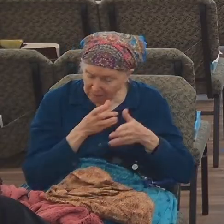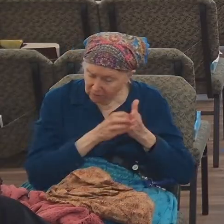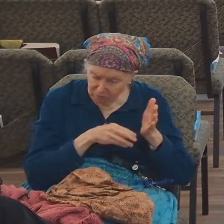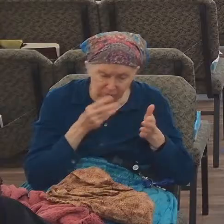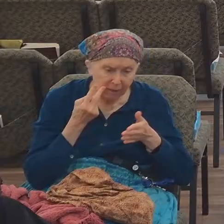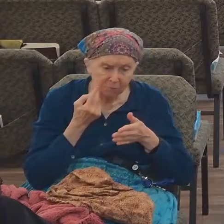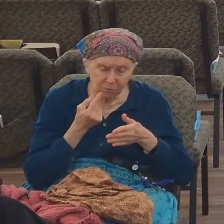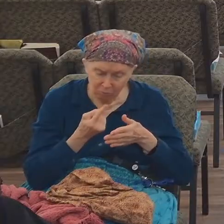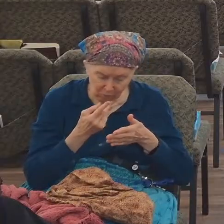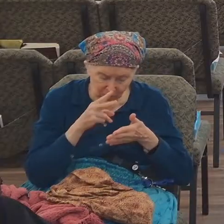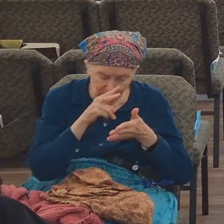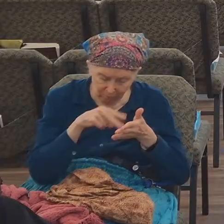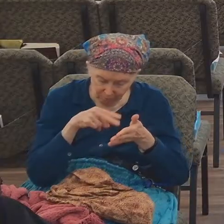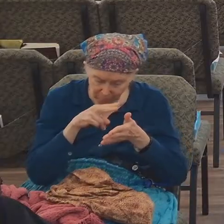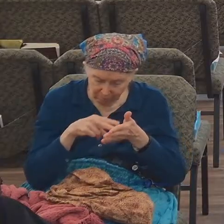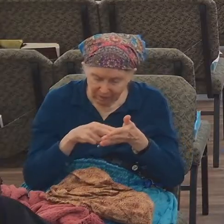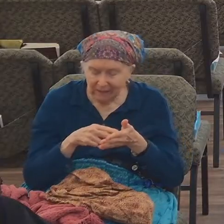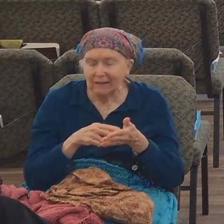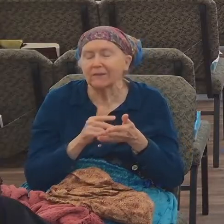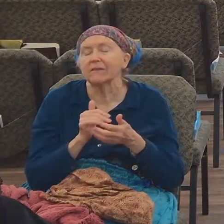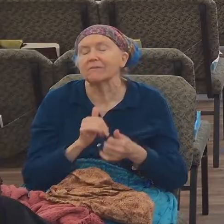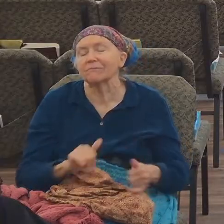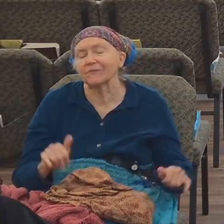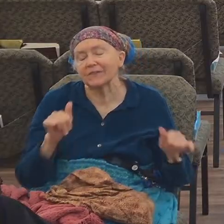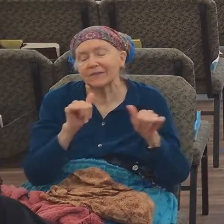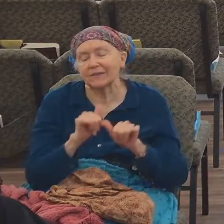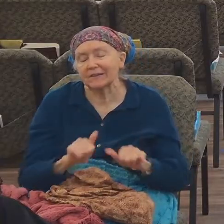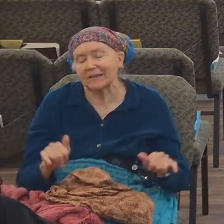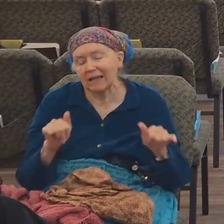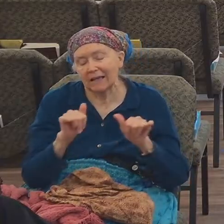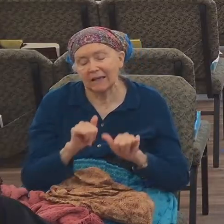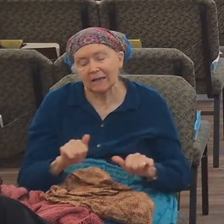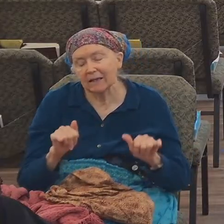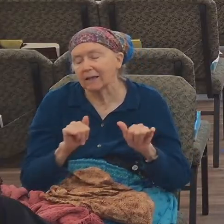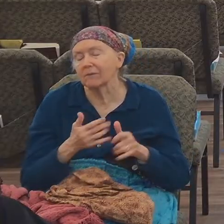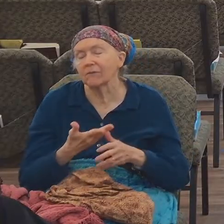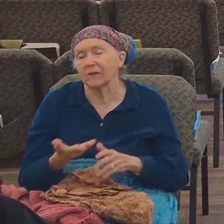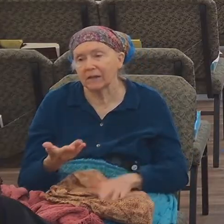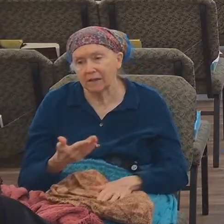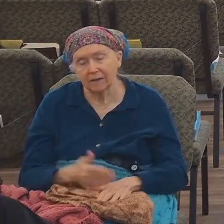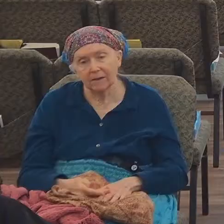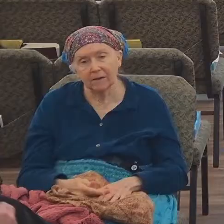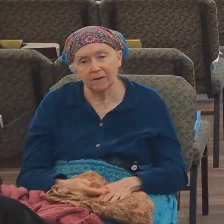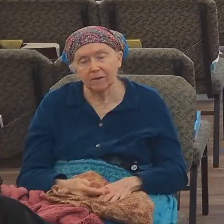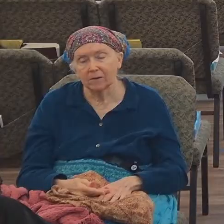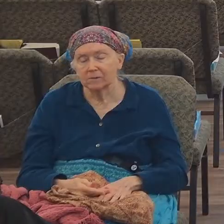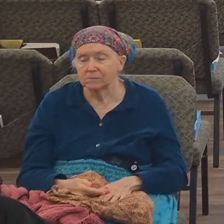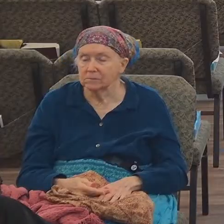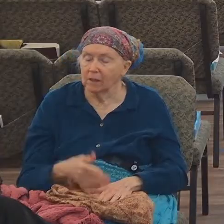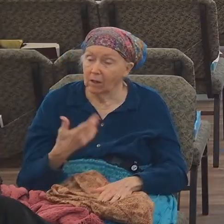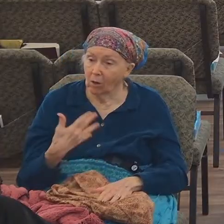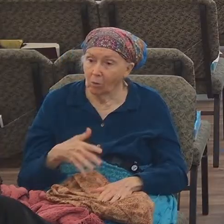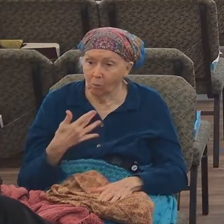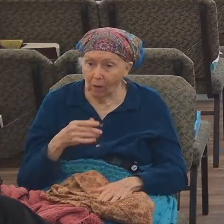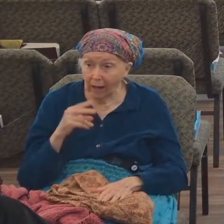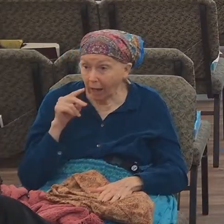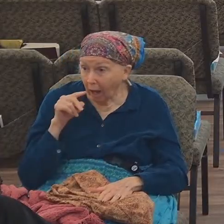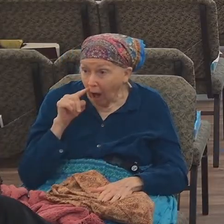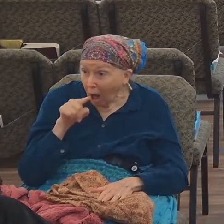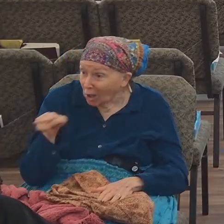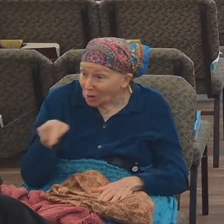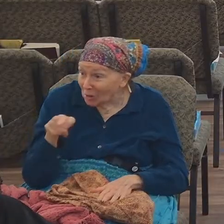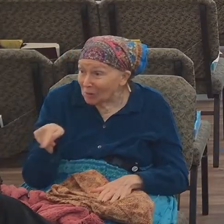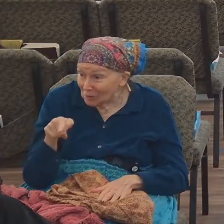through. He's still talking about the same thing, but he's turned, and he's not, because he's talking about, this is, wow, look at you guys, and